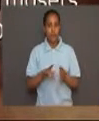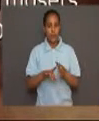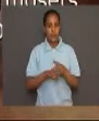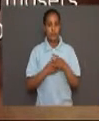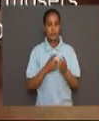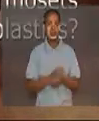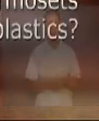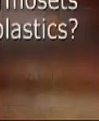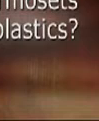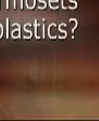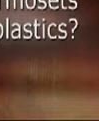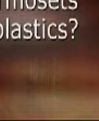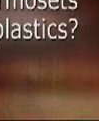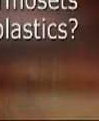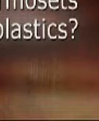Begin.